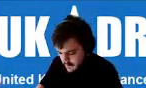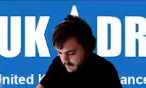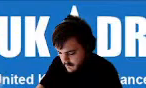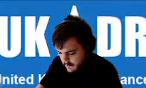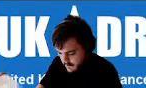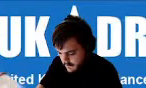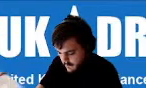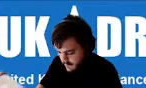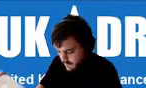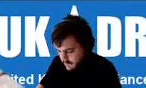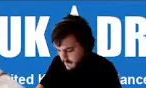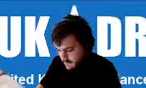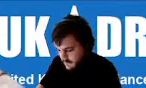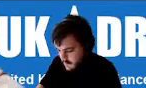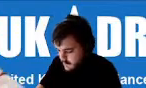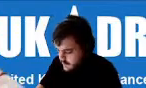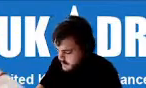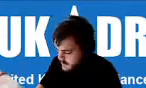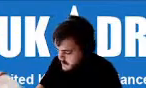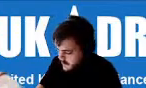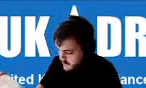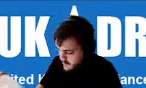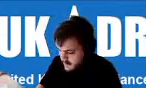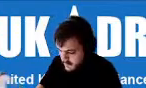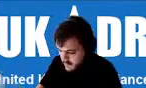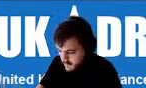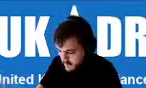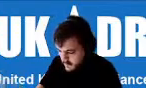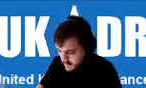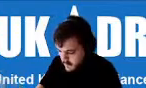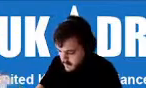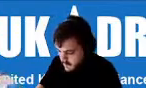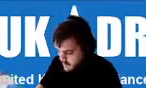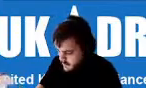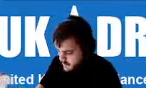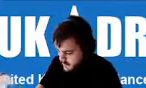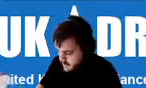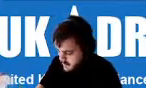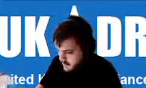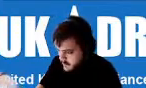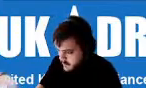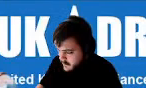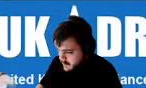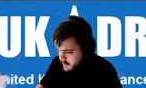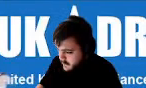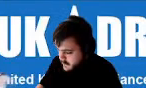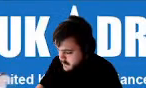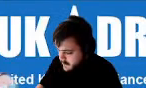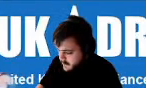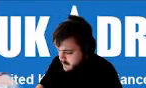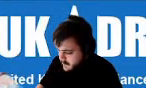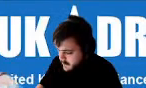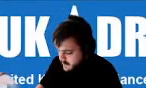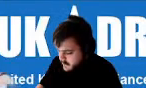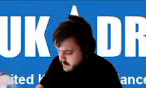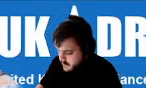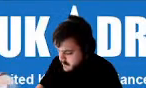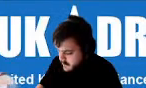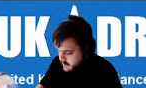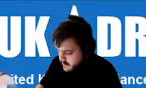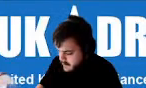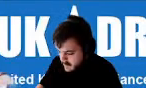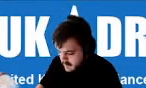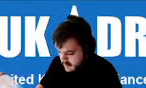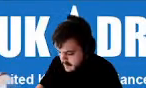life, in reality, what can really we do to make that change? And one last thing, you are